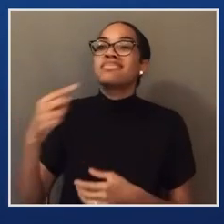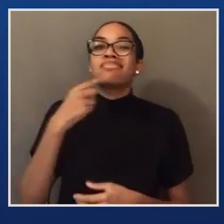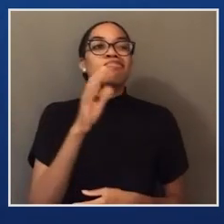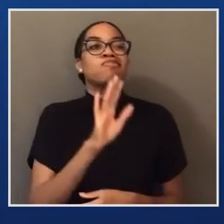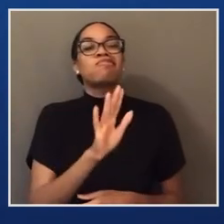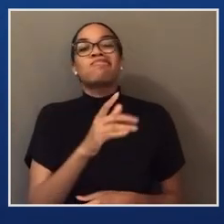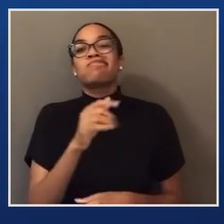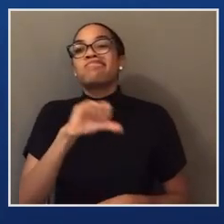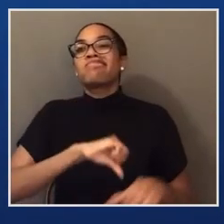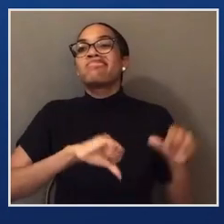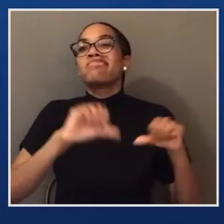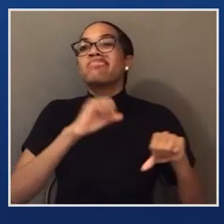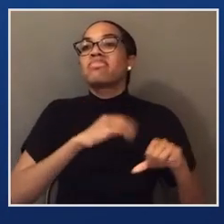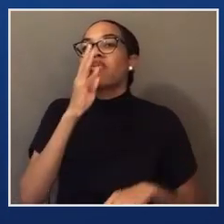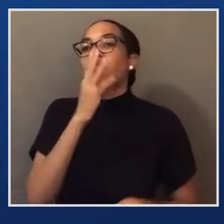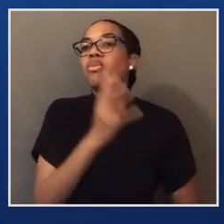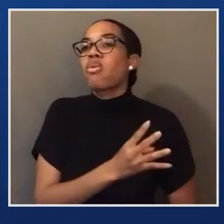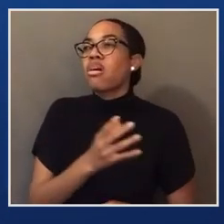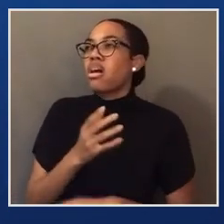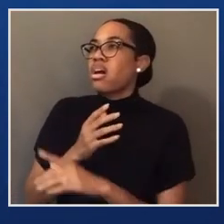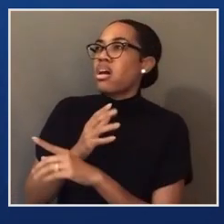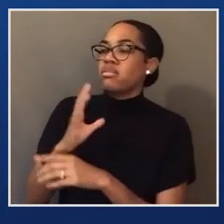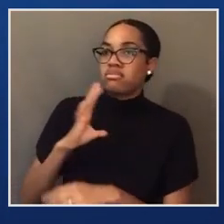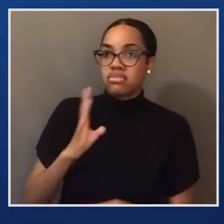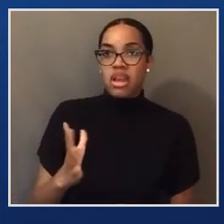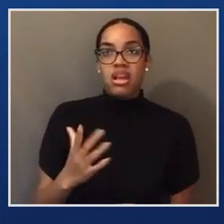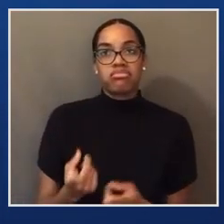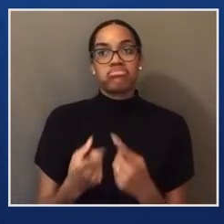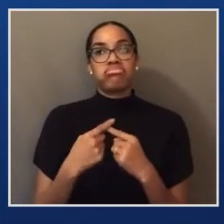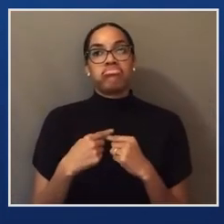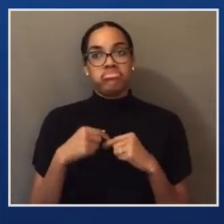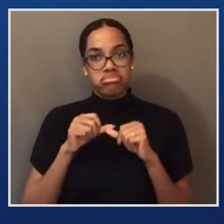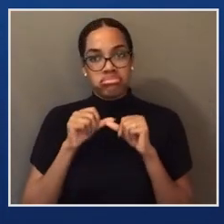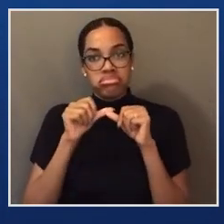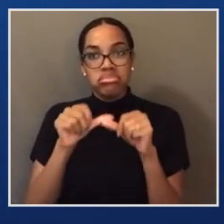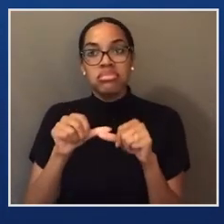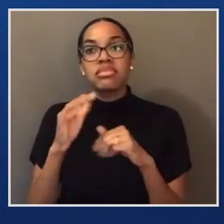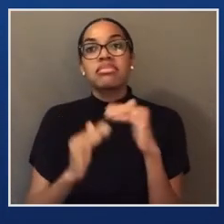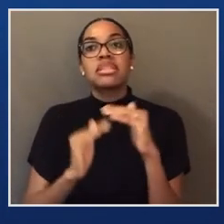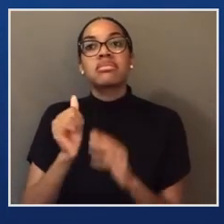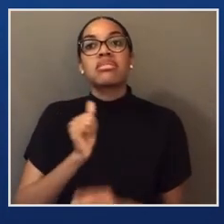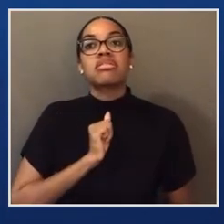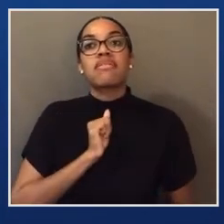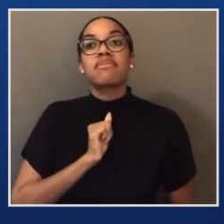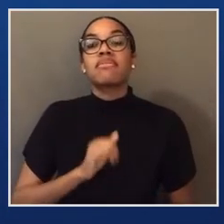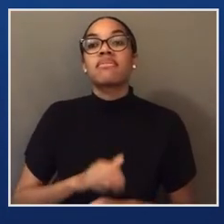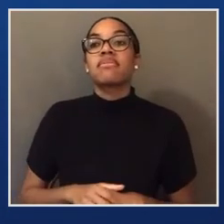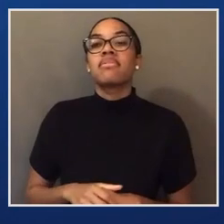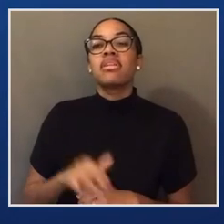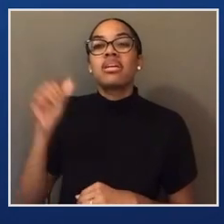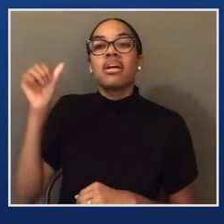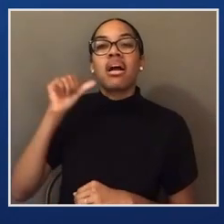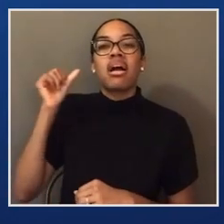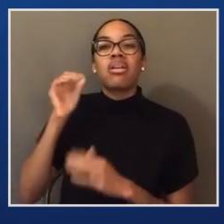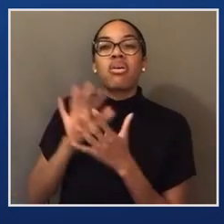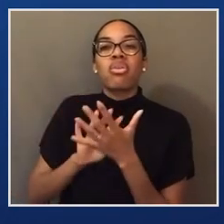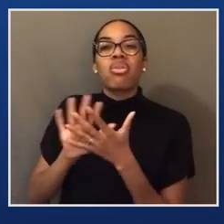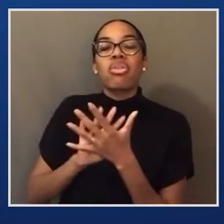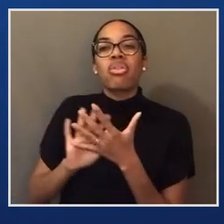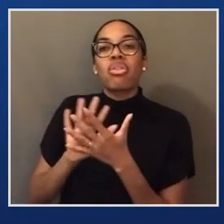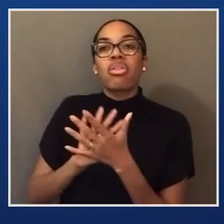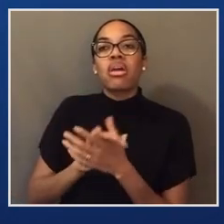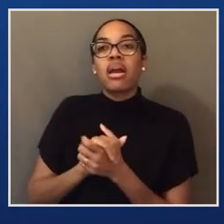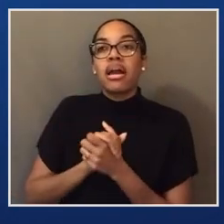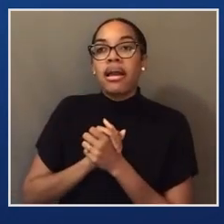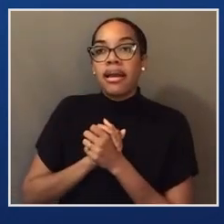doing. And then I said to myself, when I'm representing myself and representing the people, I can never be a hypocrite. I'm telling young kids to